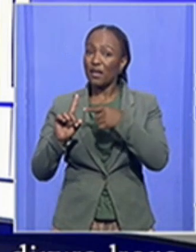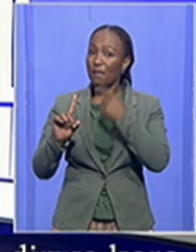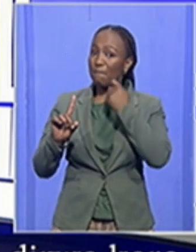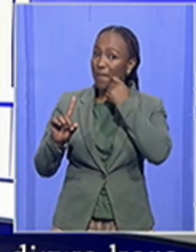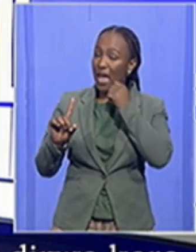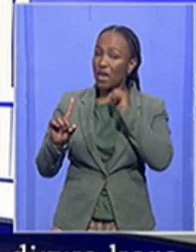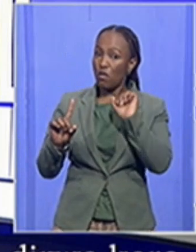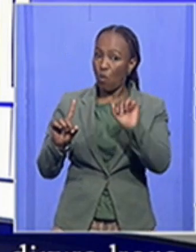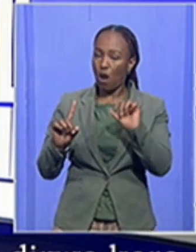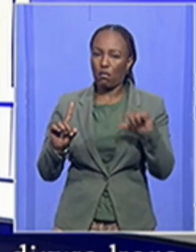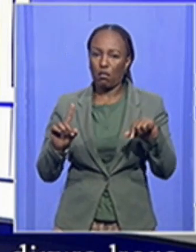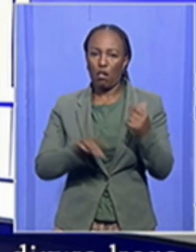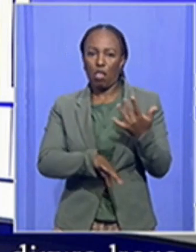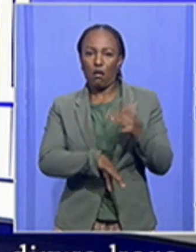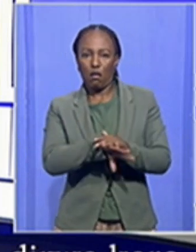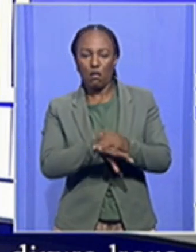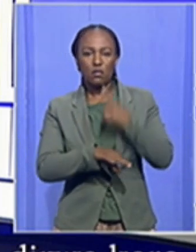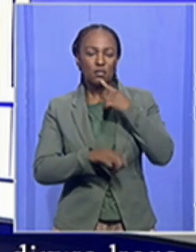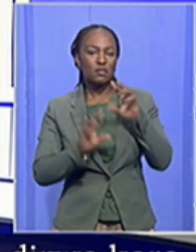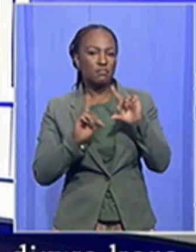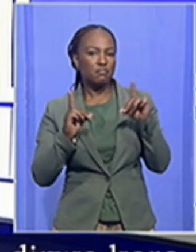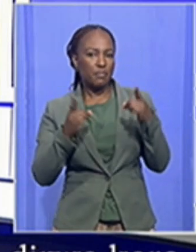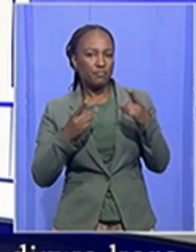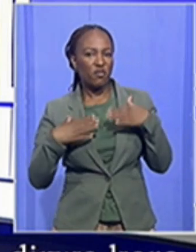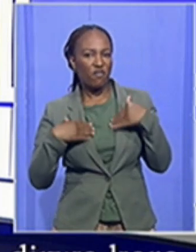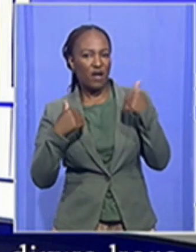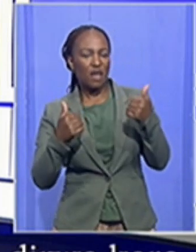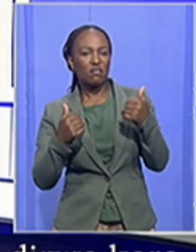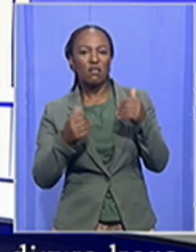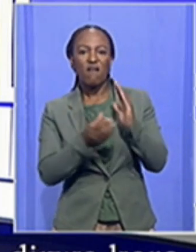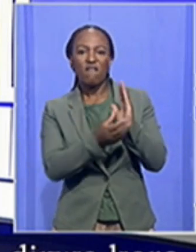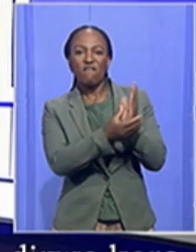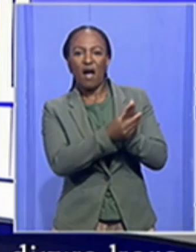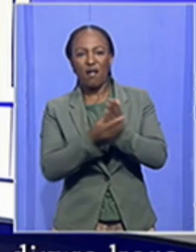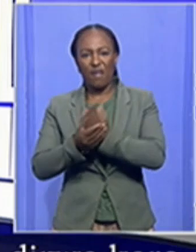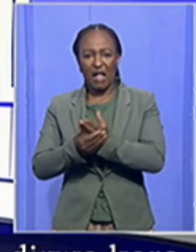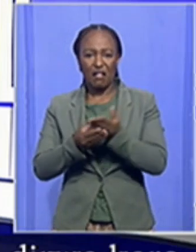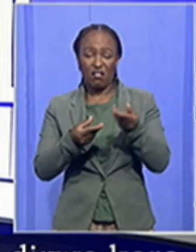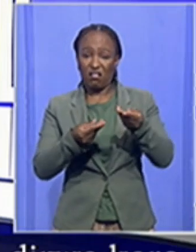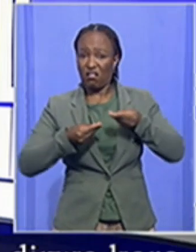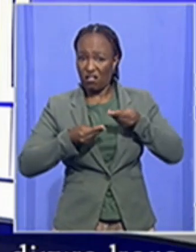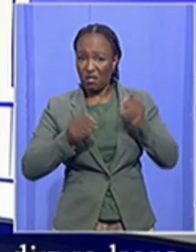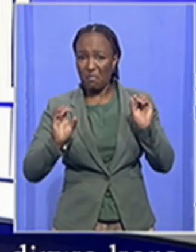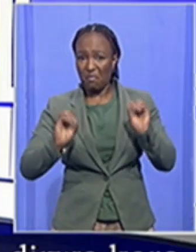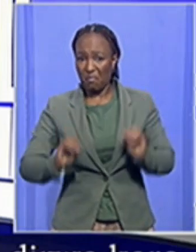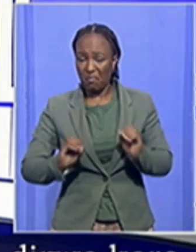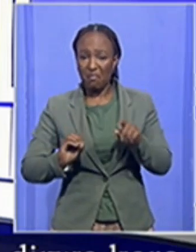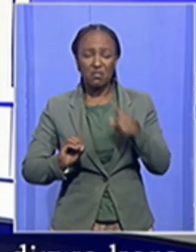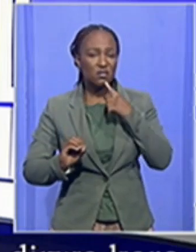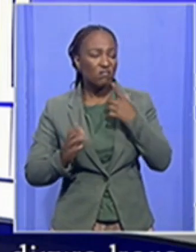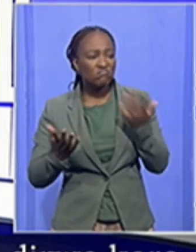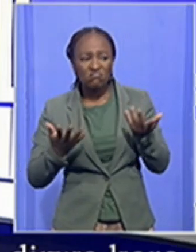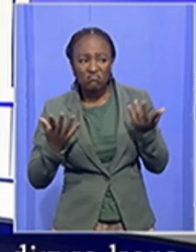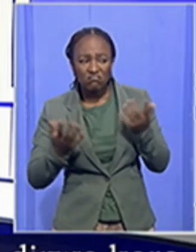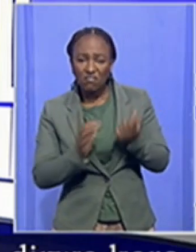o latofatša bookelo ka go palelwa ke go fana ka direkhoto tša gagwe tša lephelo ge e šita le dikarabo tša gore go diragetše